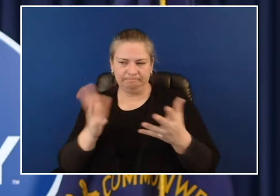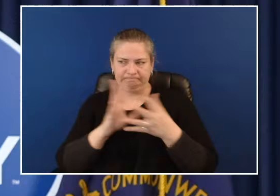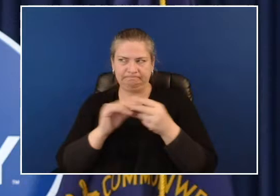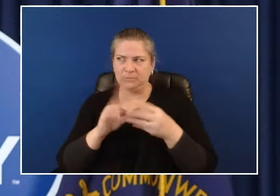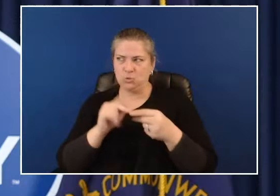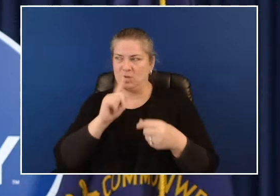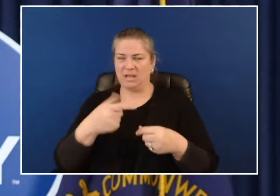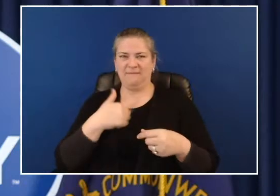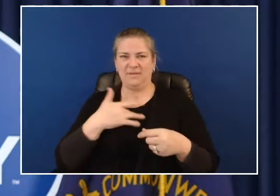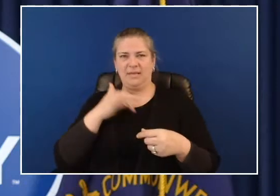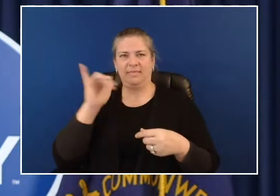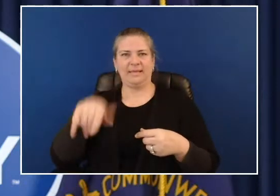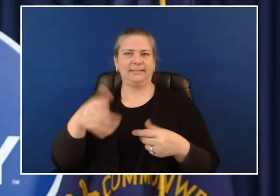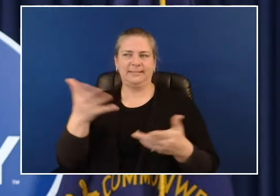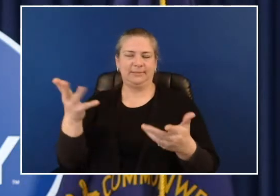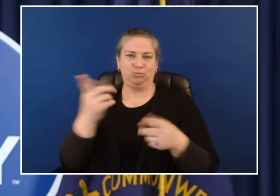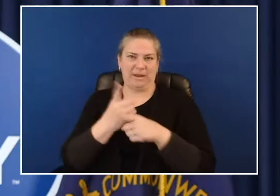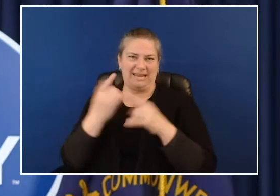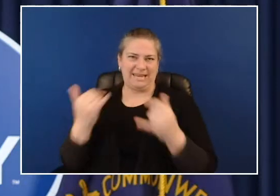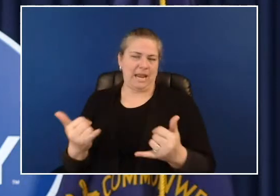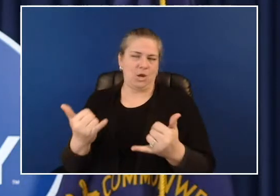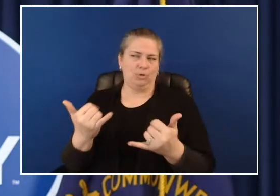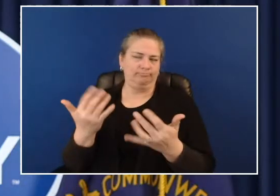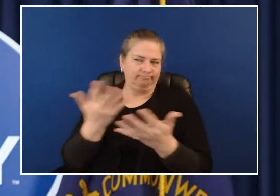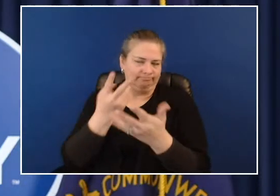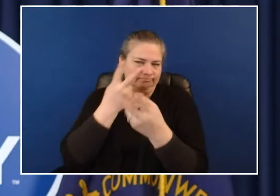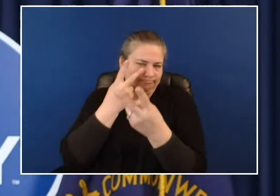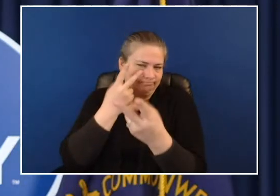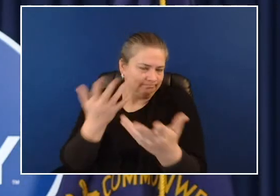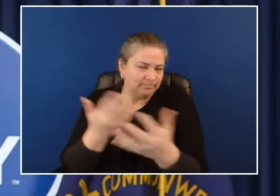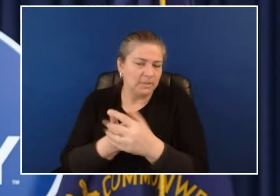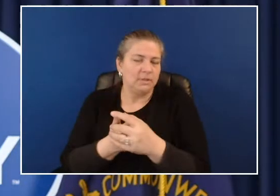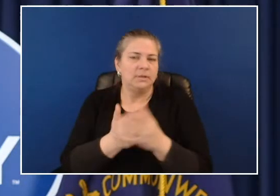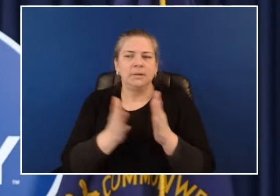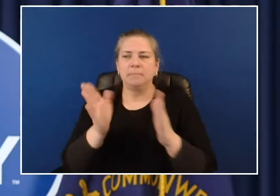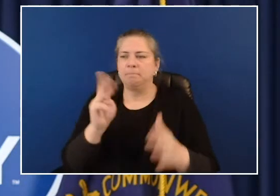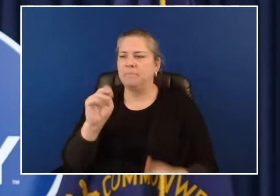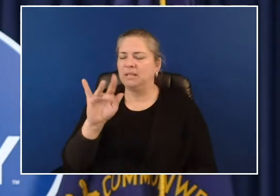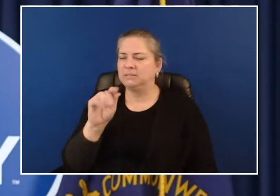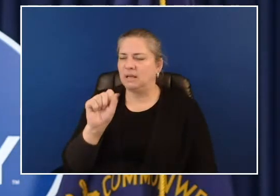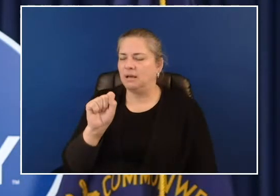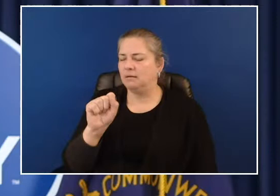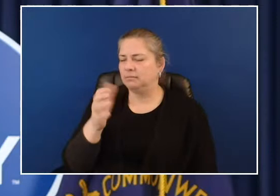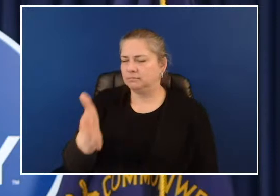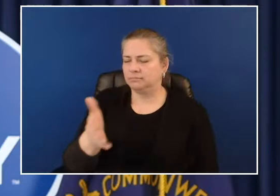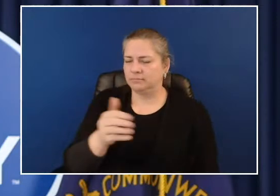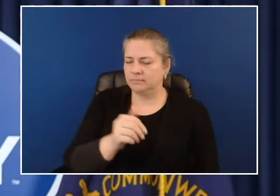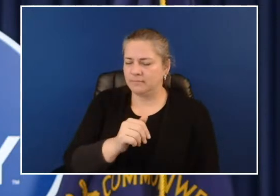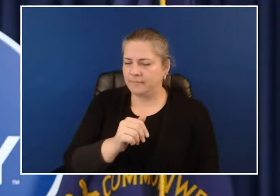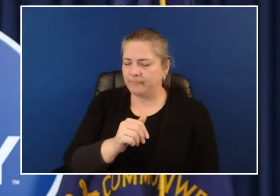anomaly at this point. Melissa Patrick, Kentucky Health News.